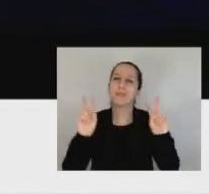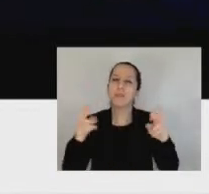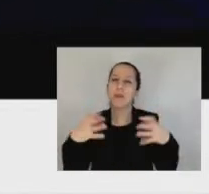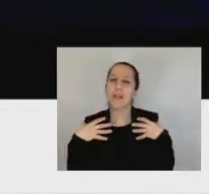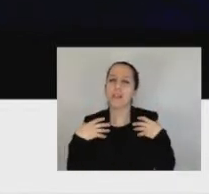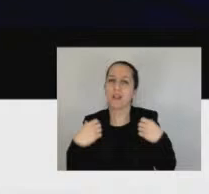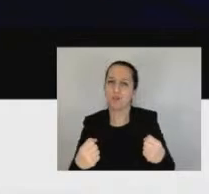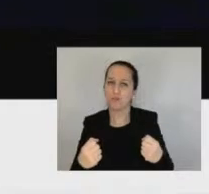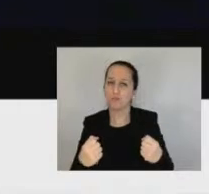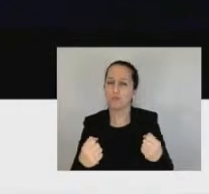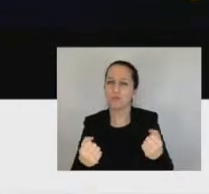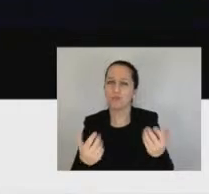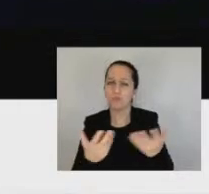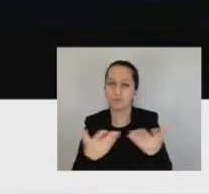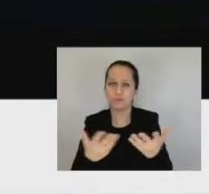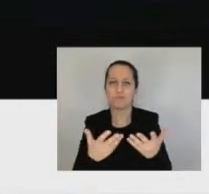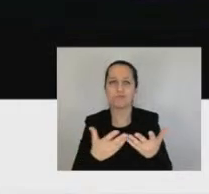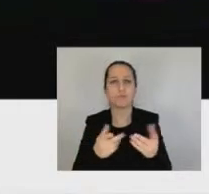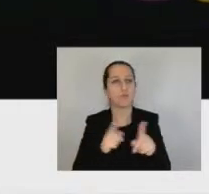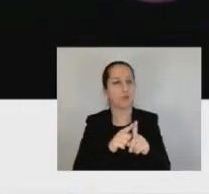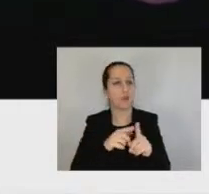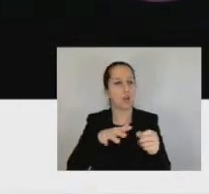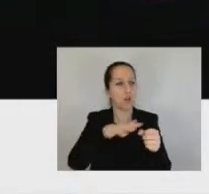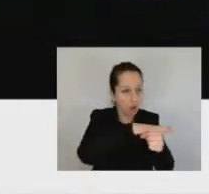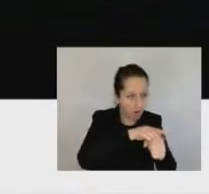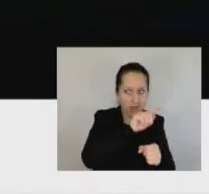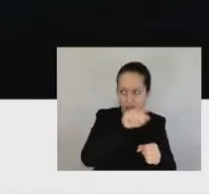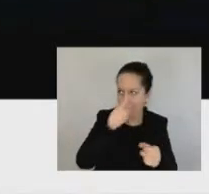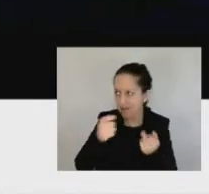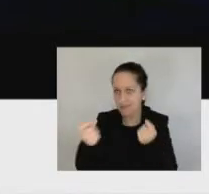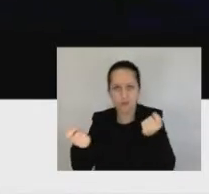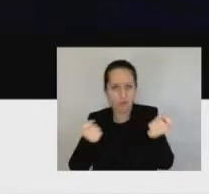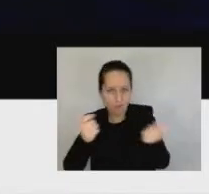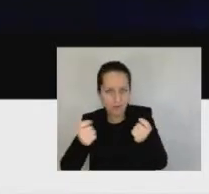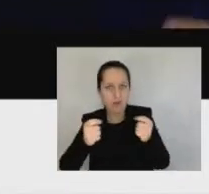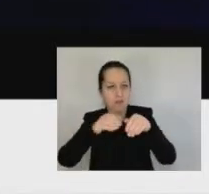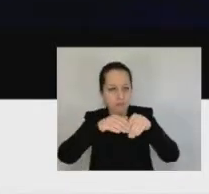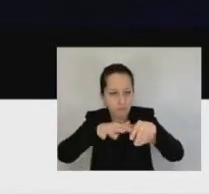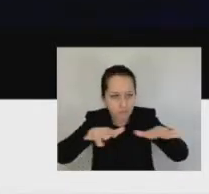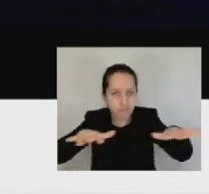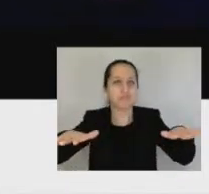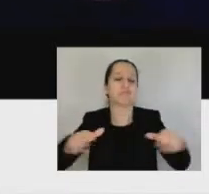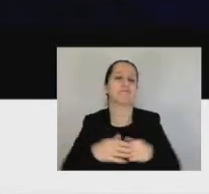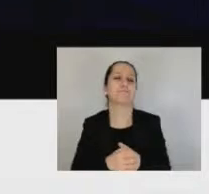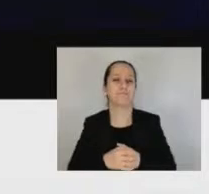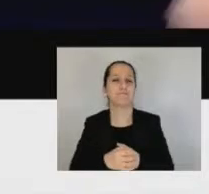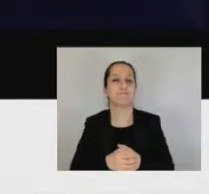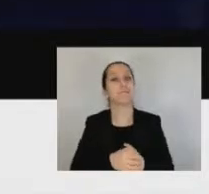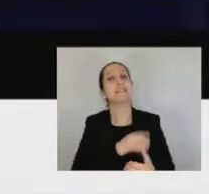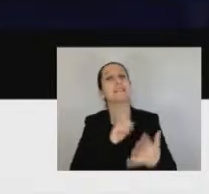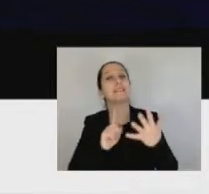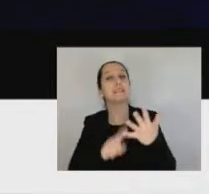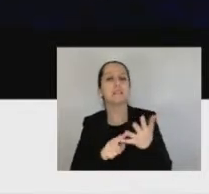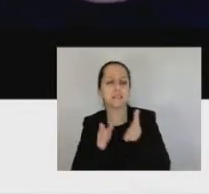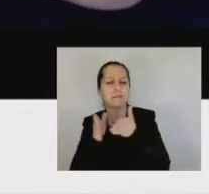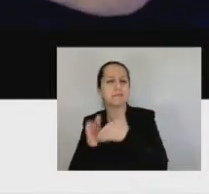criteria for that local governance and development of health in the